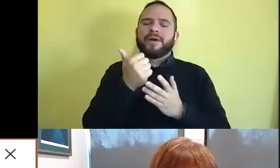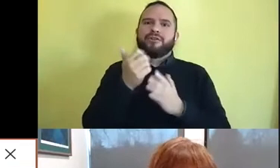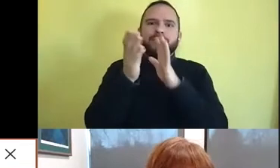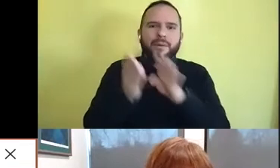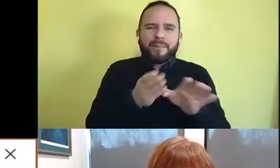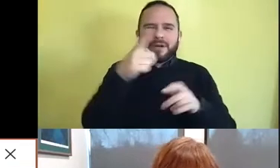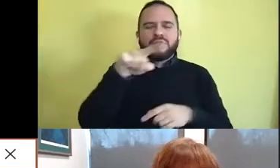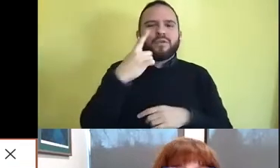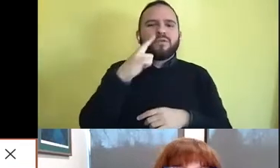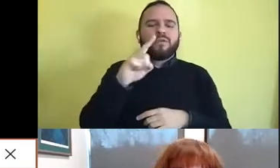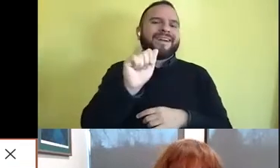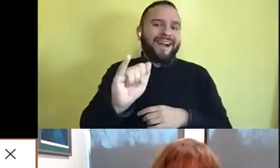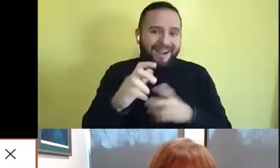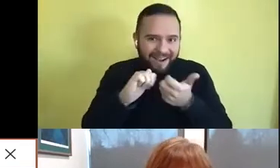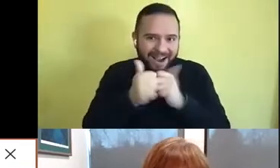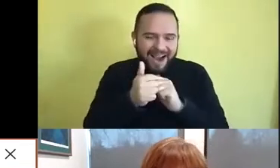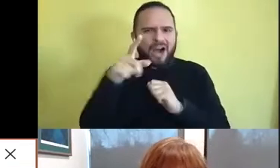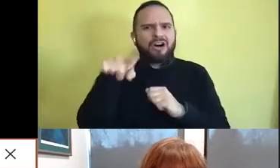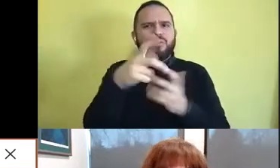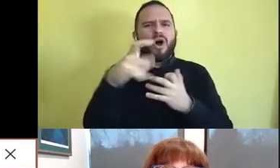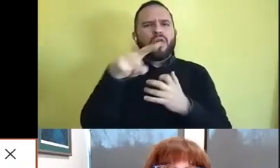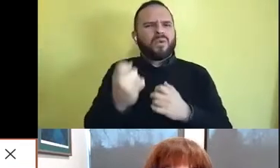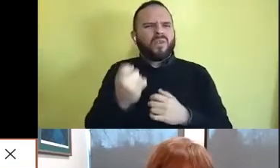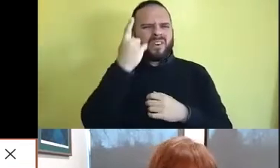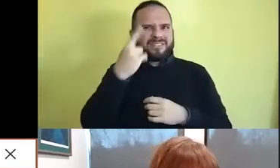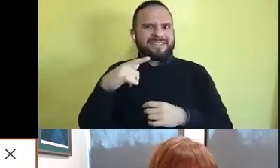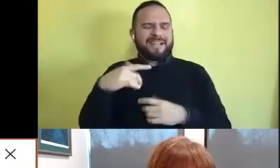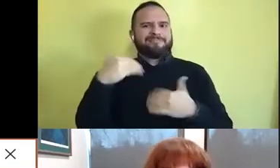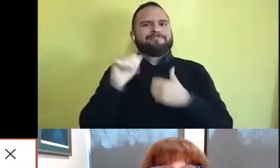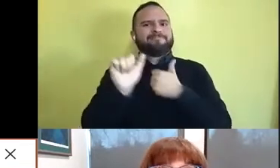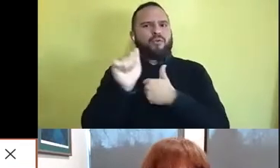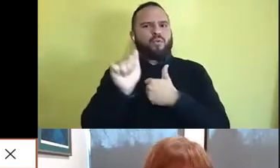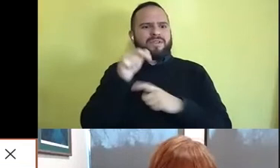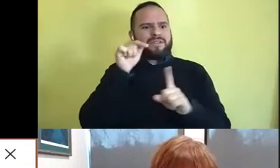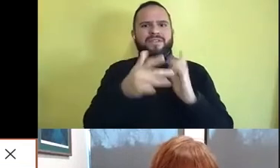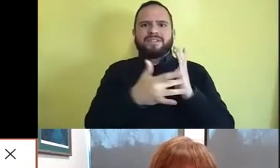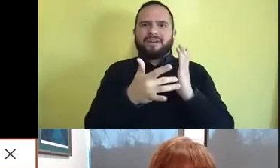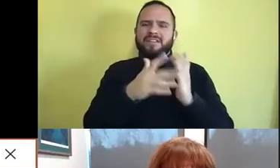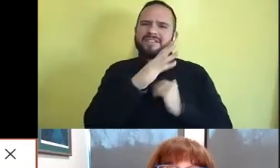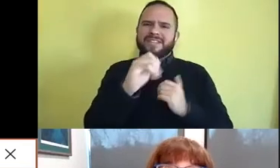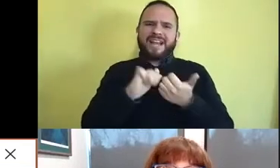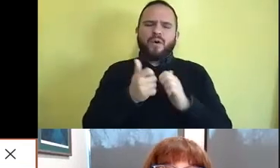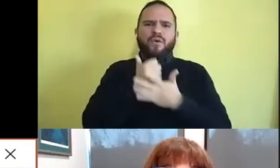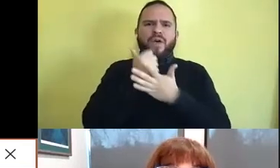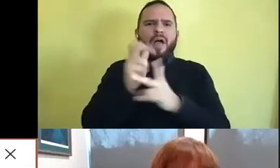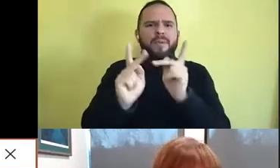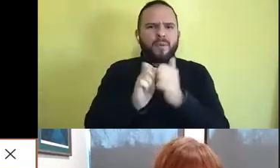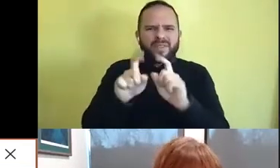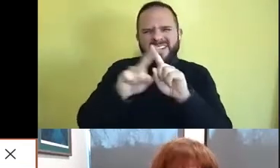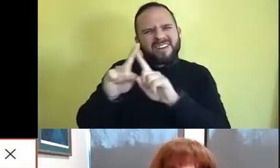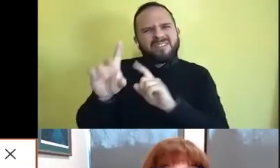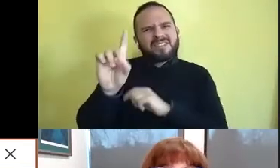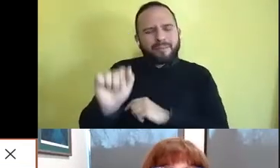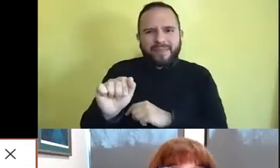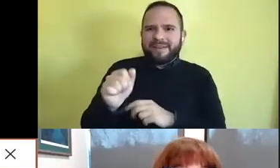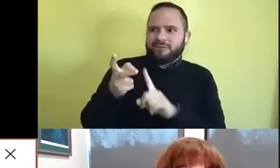by understanding the risks of this technology and how to enable people with different impairments to be recruited and placed